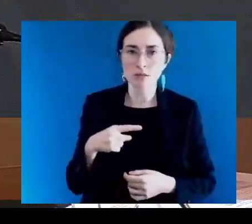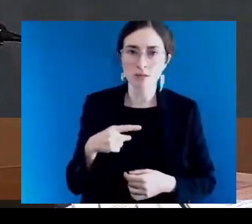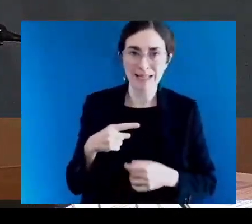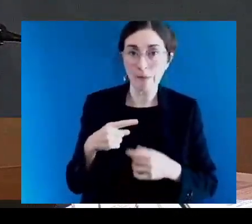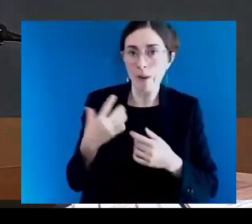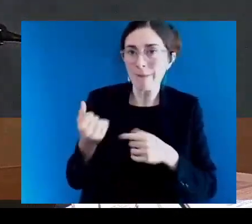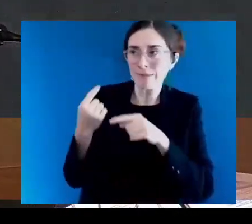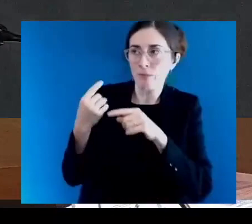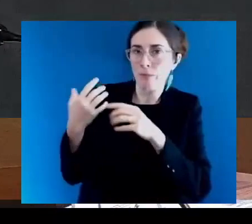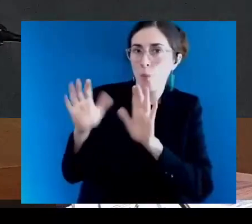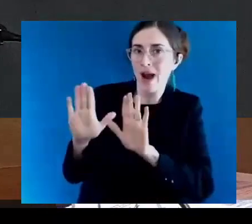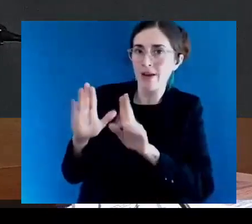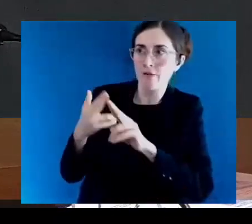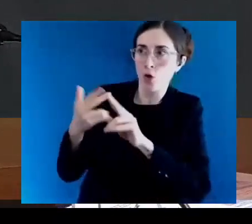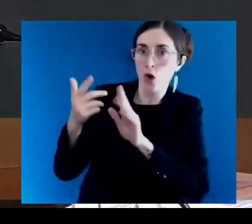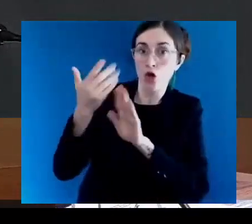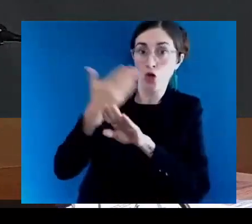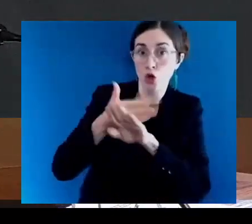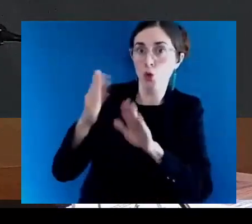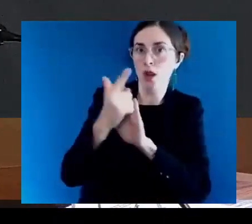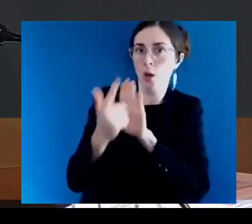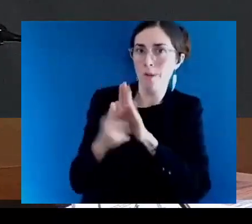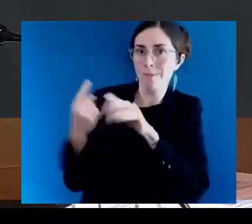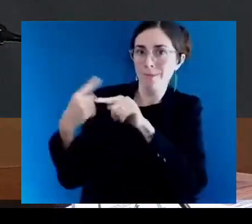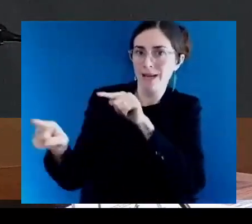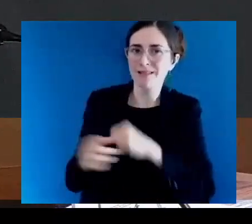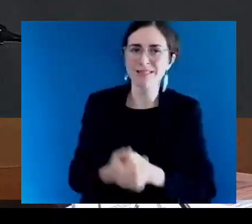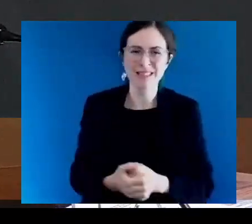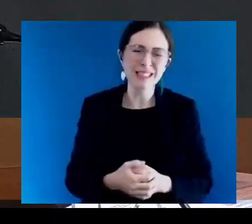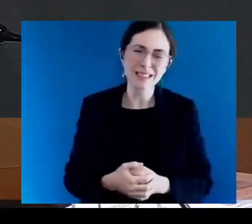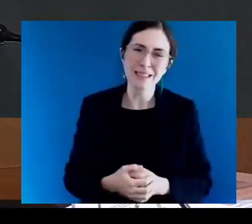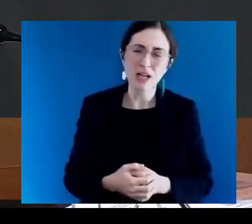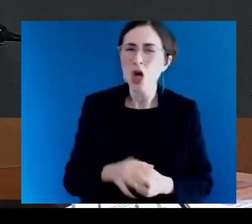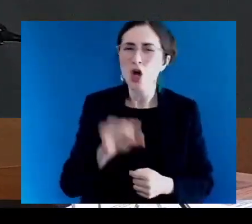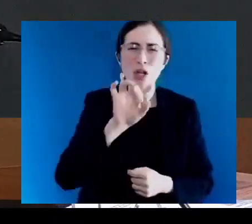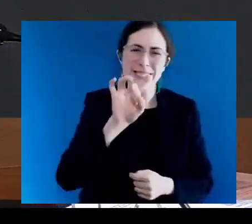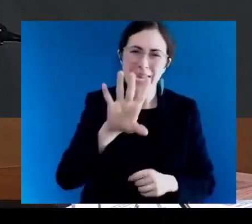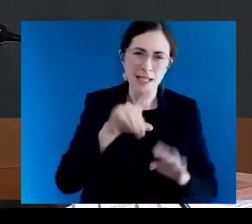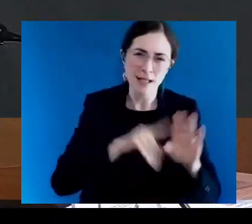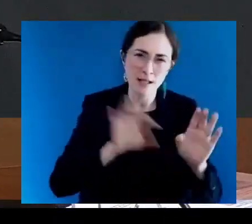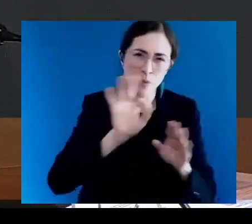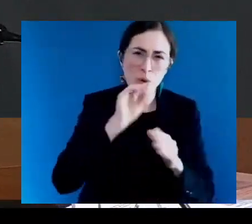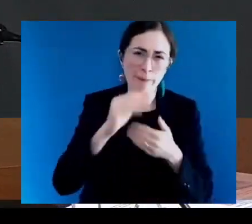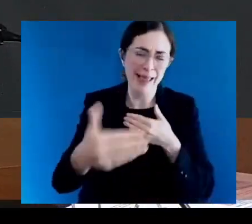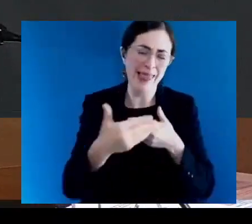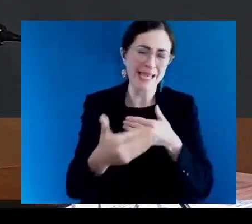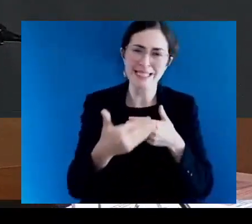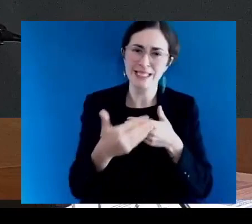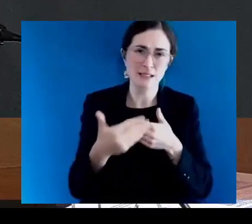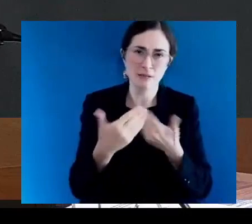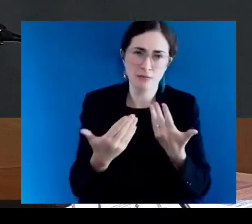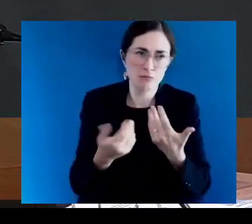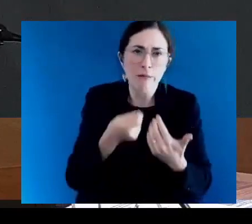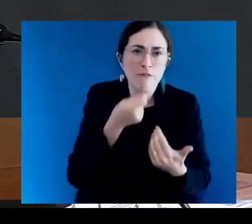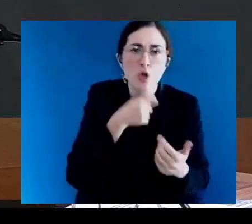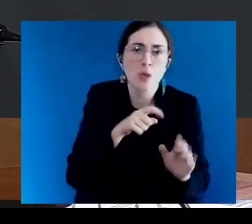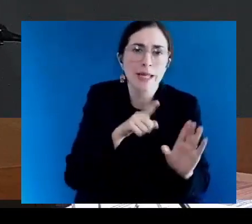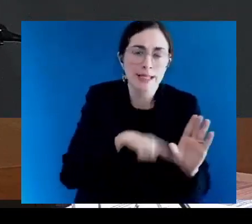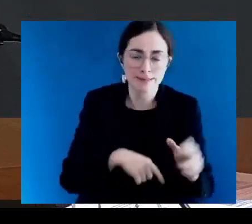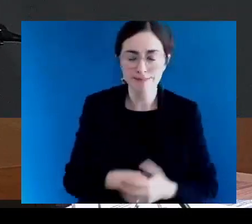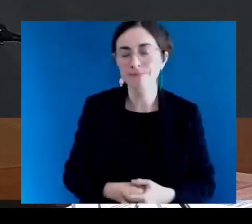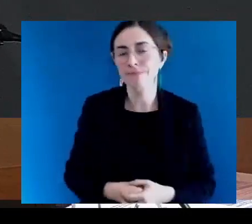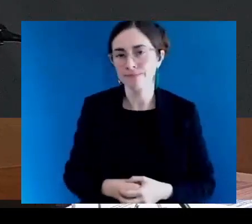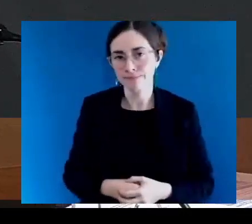Definitely, yes. But it is years. Months. It's not months. Not months. But it won't be 10 years and it'll be less than that, a lot less than that. Well,